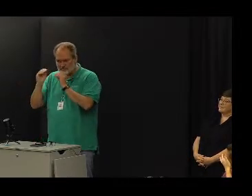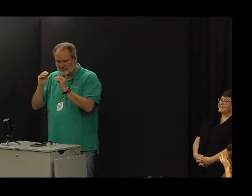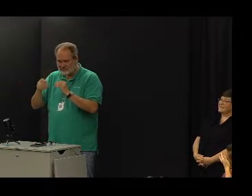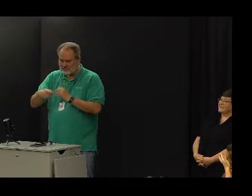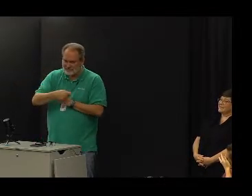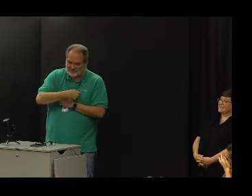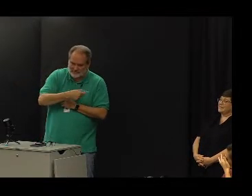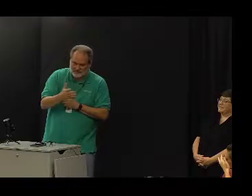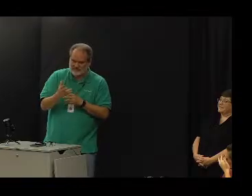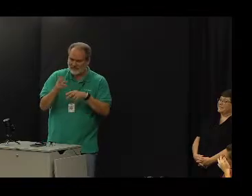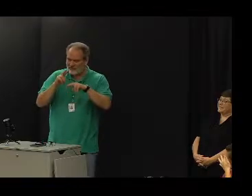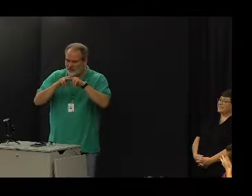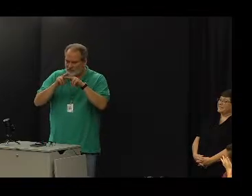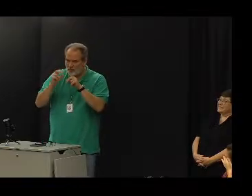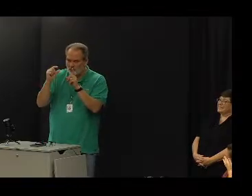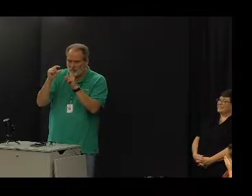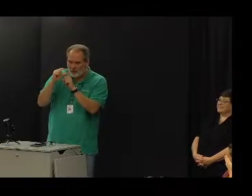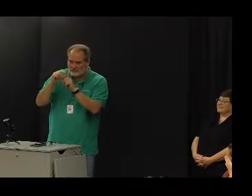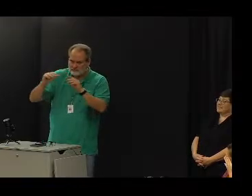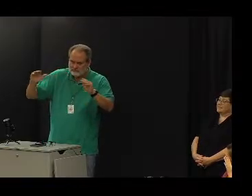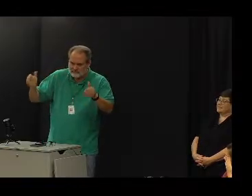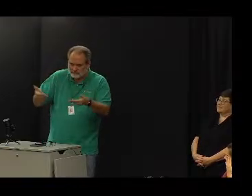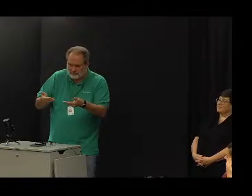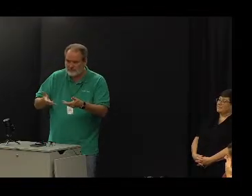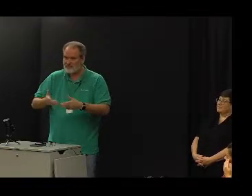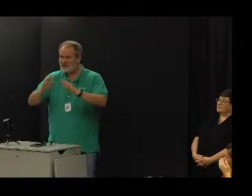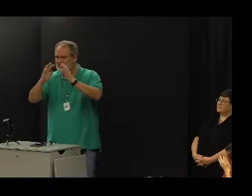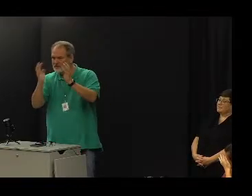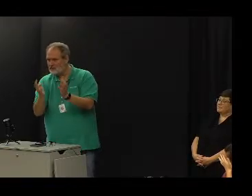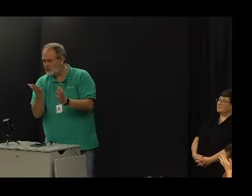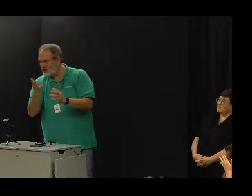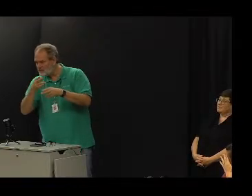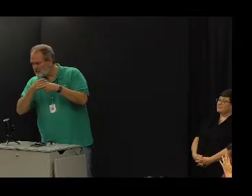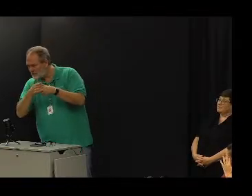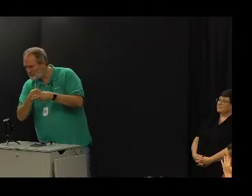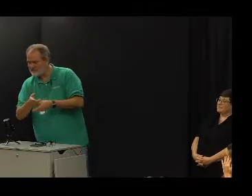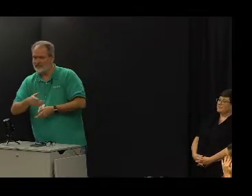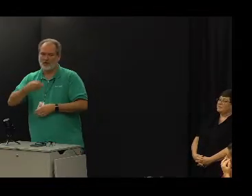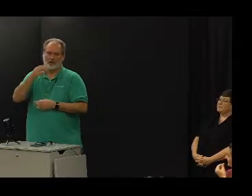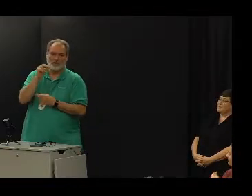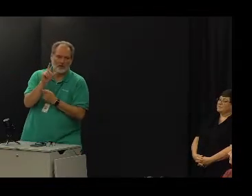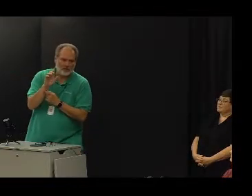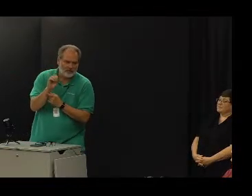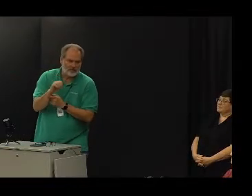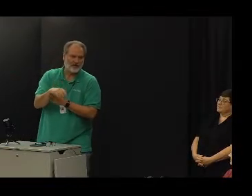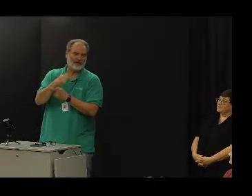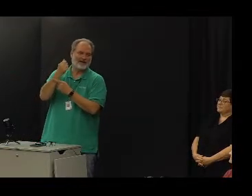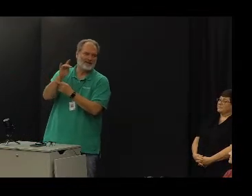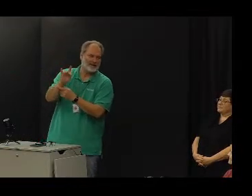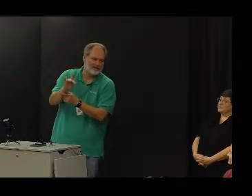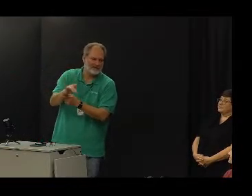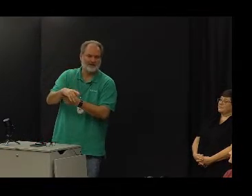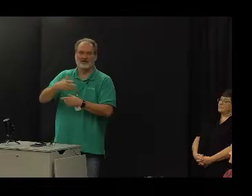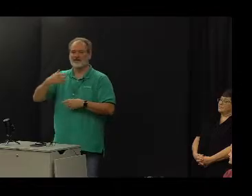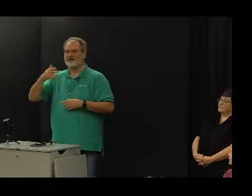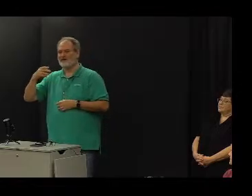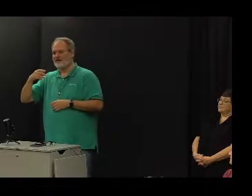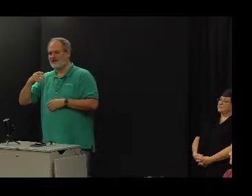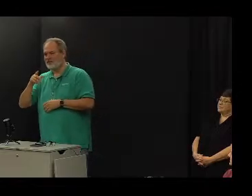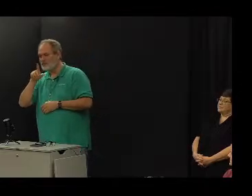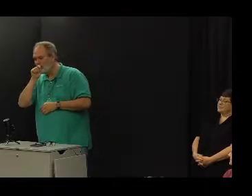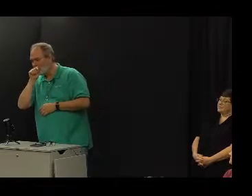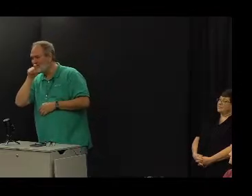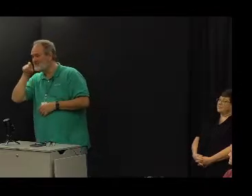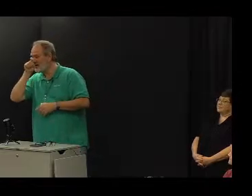love it. And so we're trying to teach the students proper form and the proper words for this sport. We're explaining what the golf and the